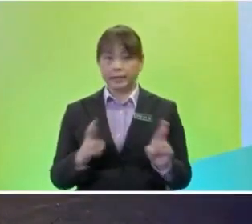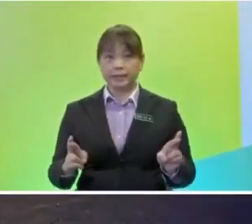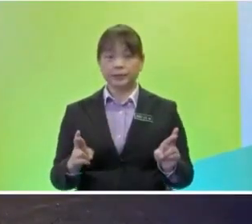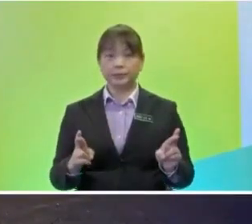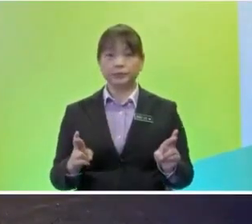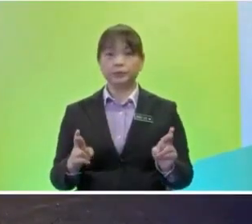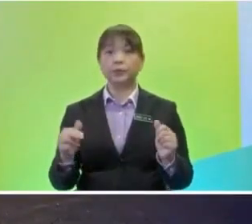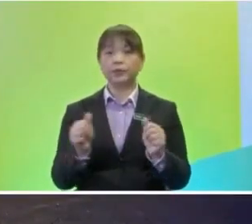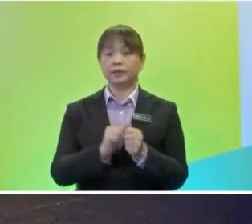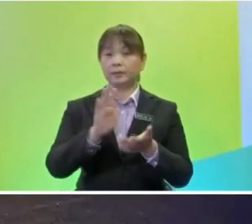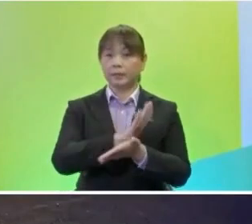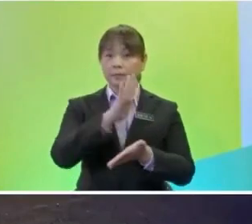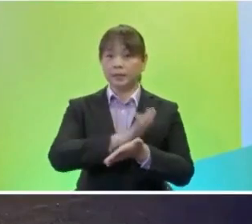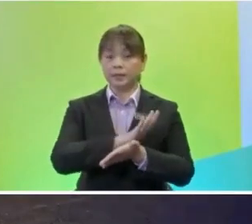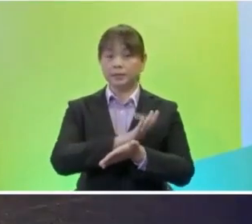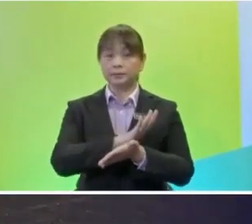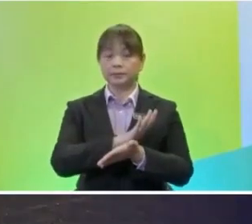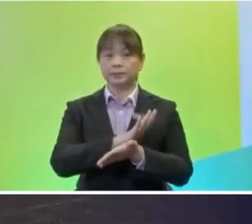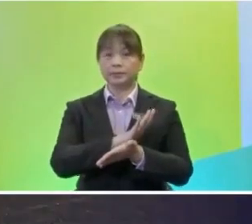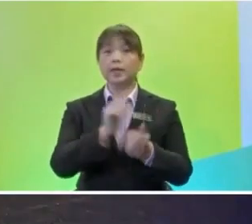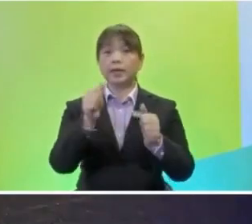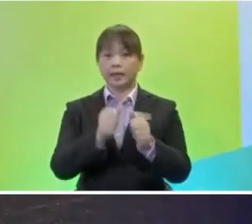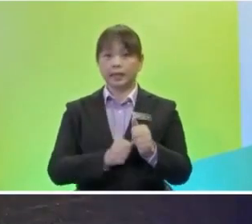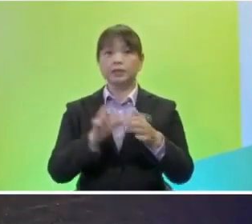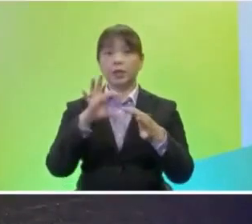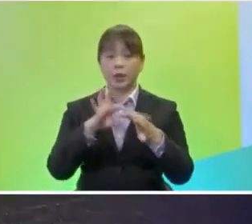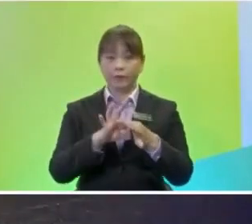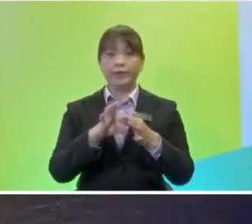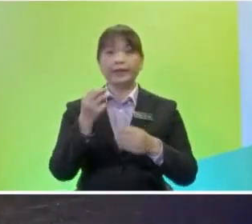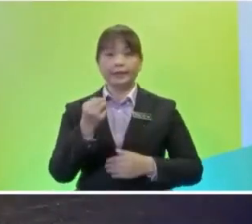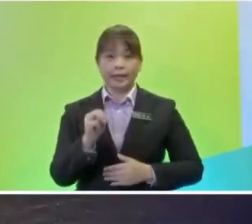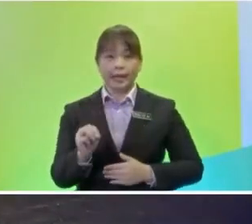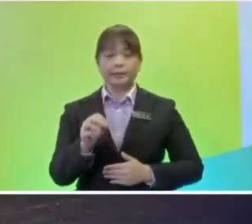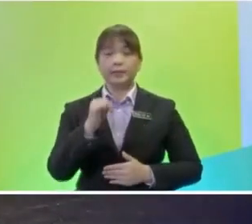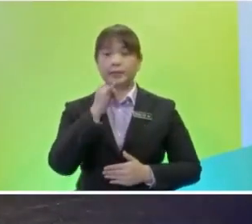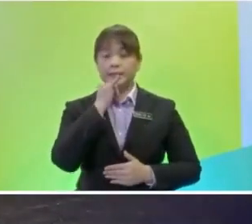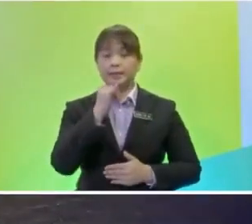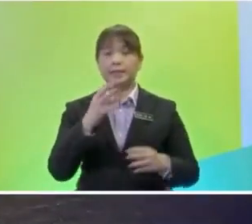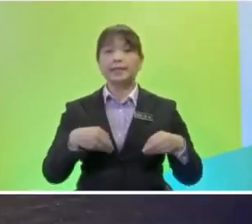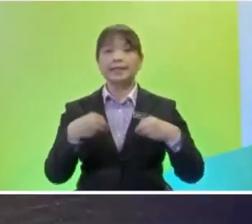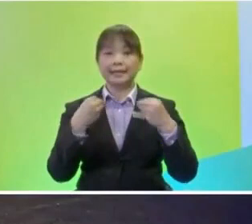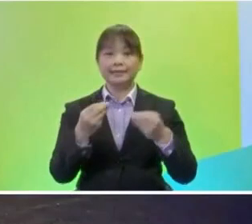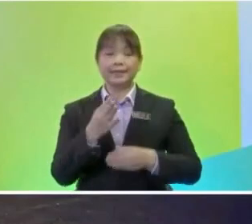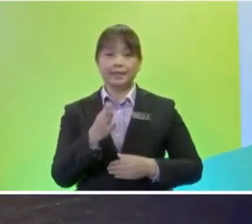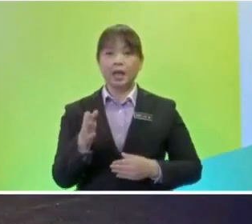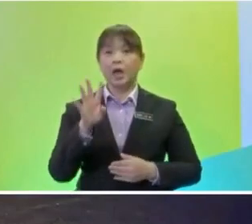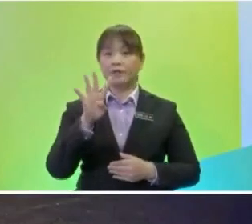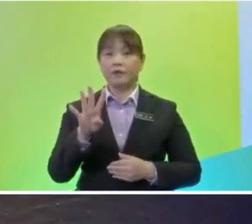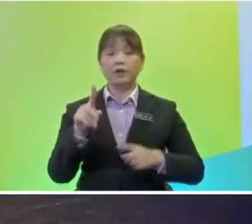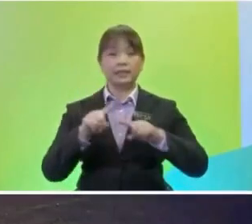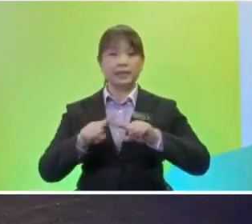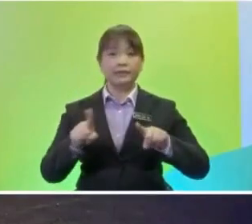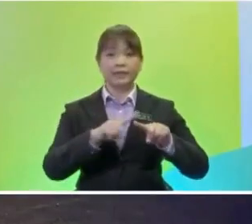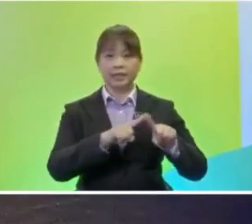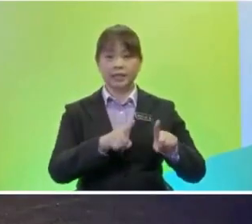so now each of them is given four pictures, four different pictures.